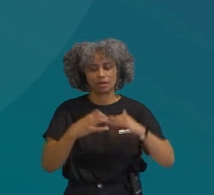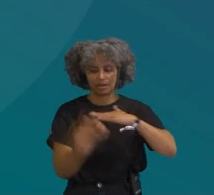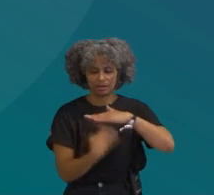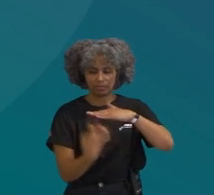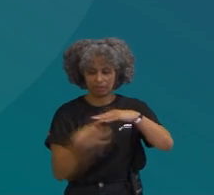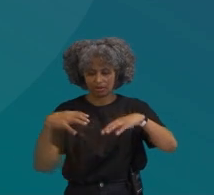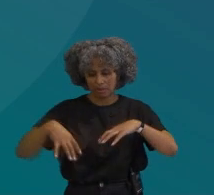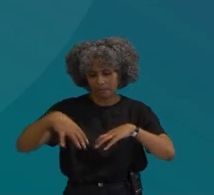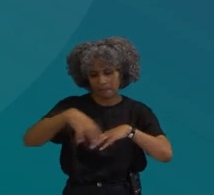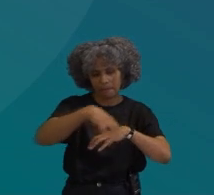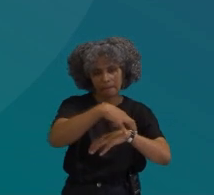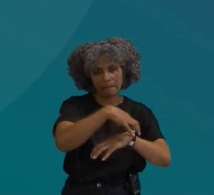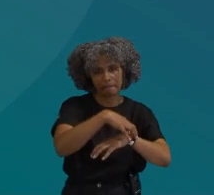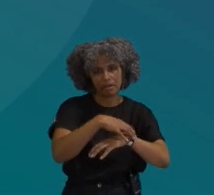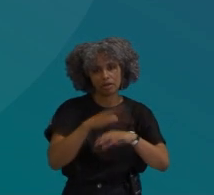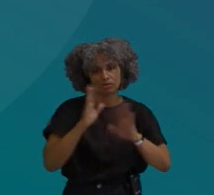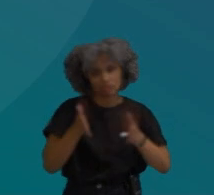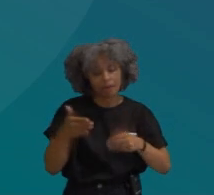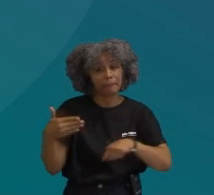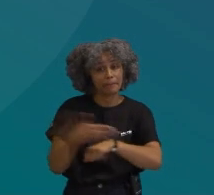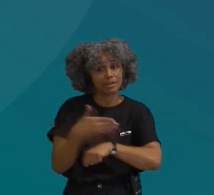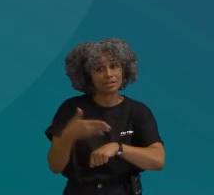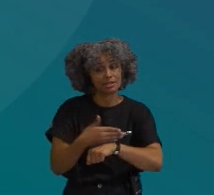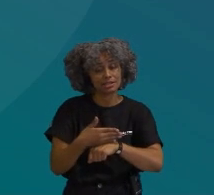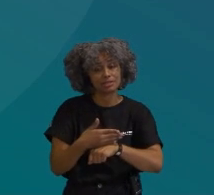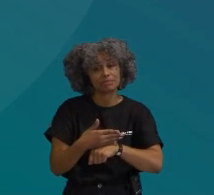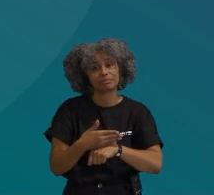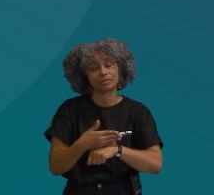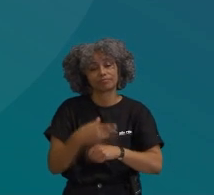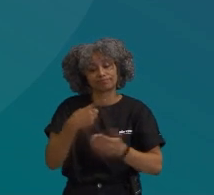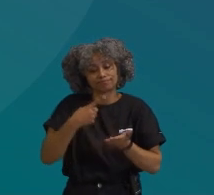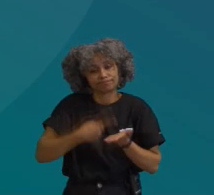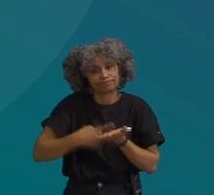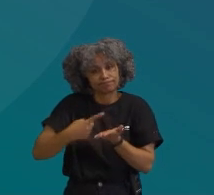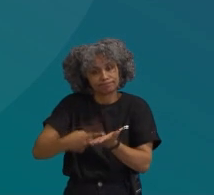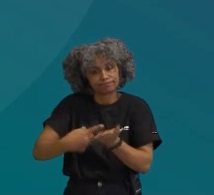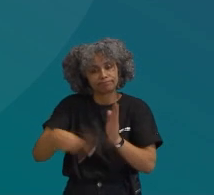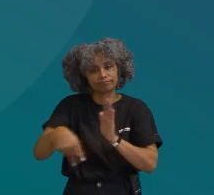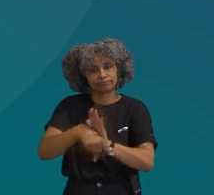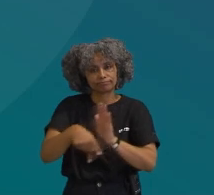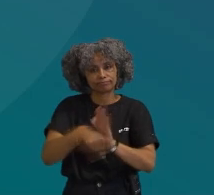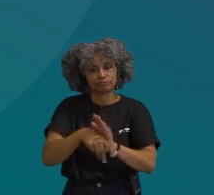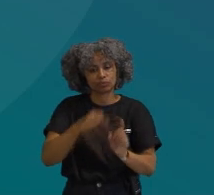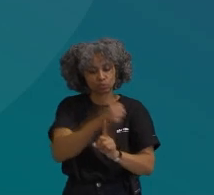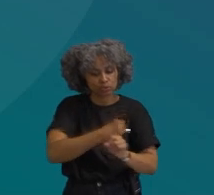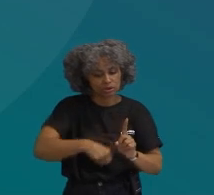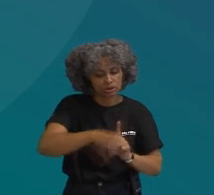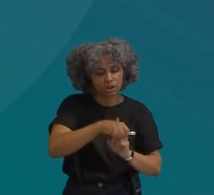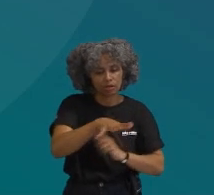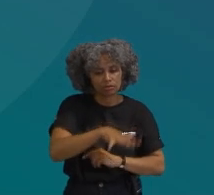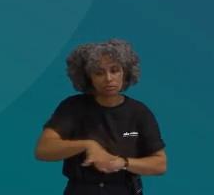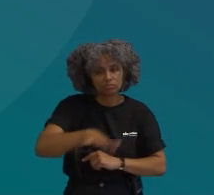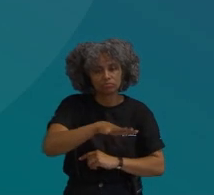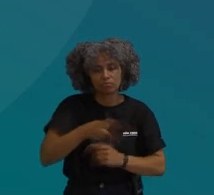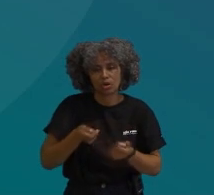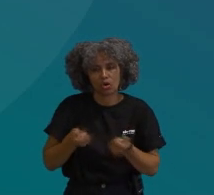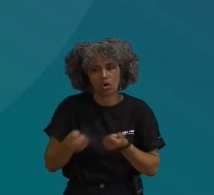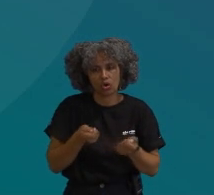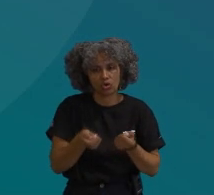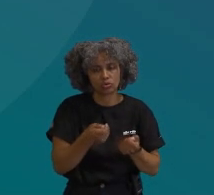Hyundai's world-leading game company Neowiz and other major companies